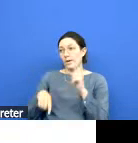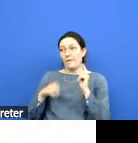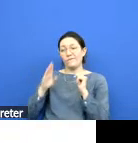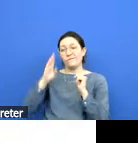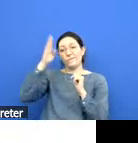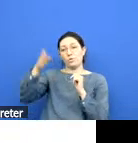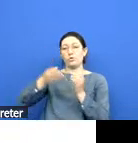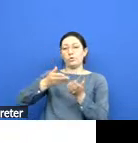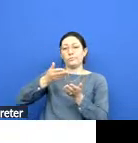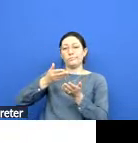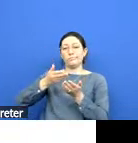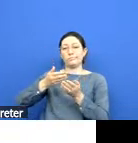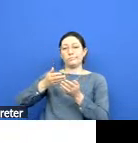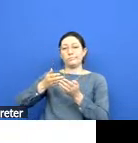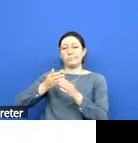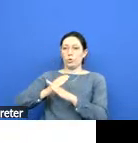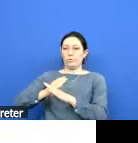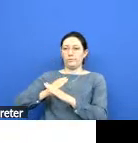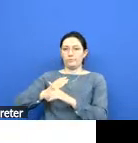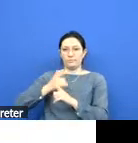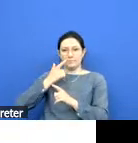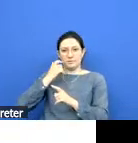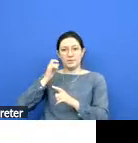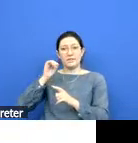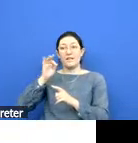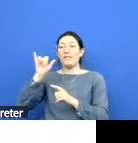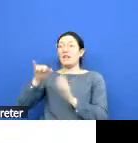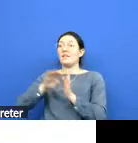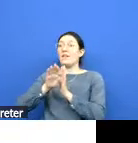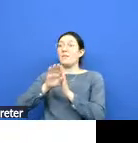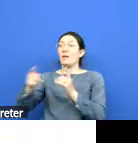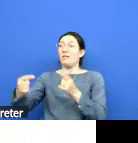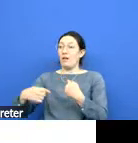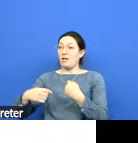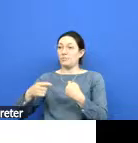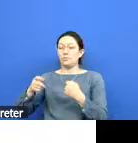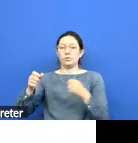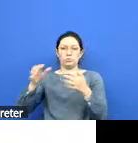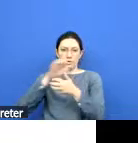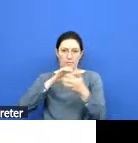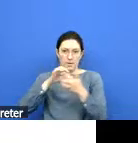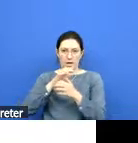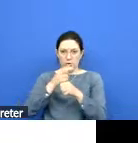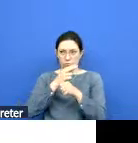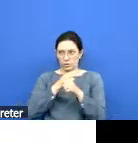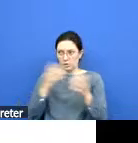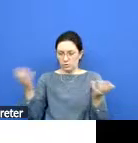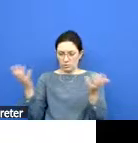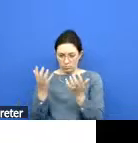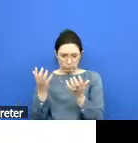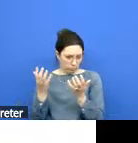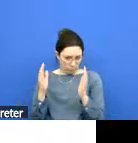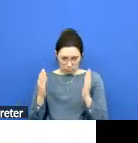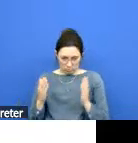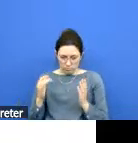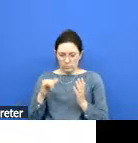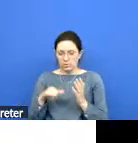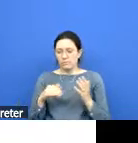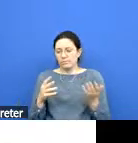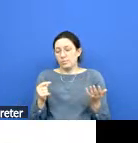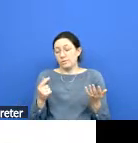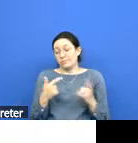you know exactly what happens when that development comes in. You take a look at the combined usage at that point. But, again,